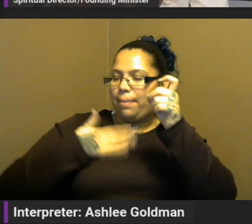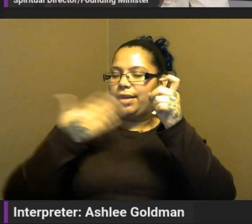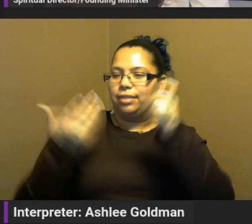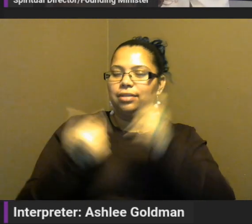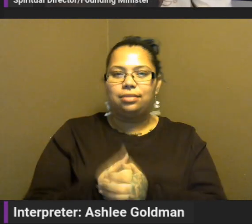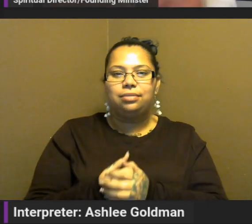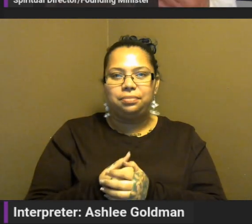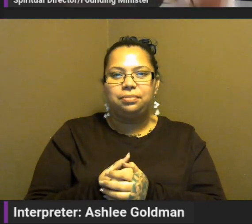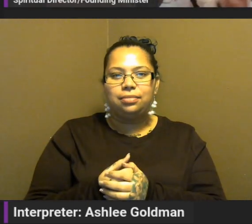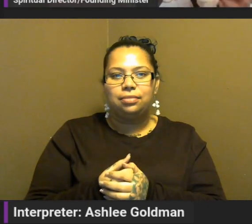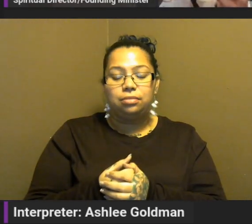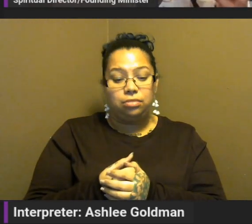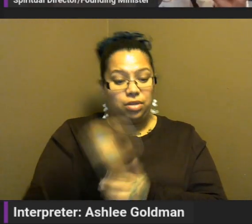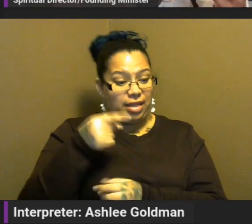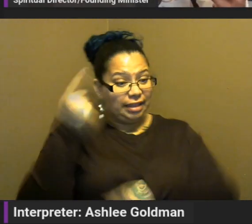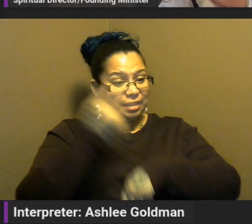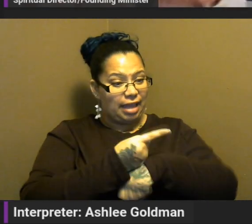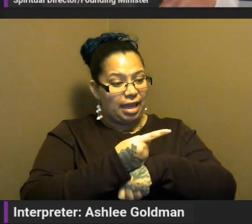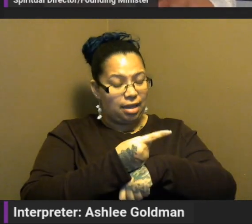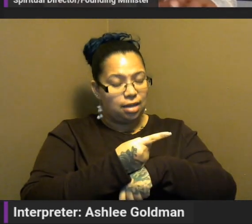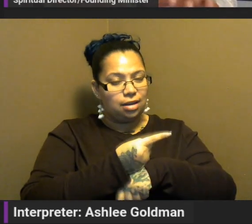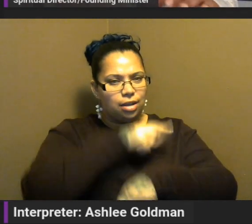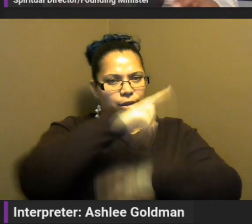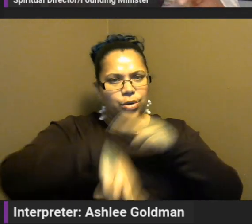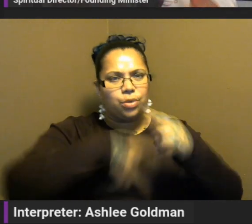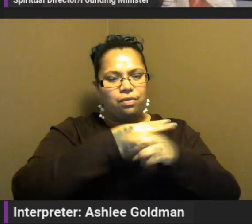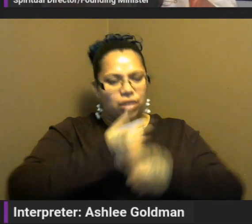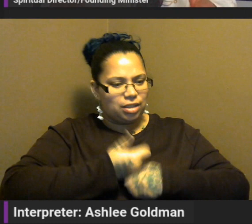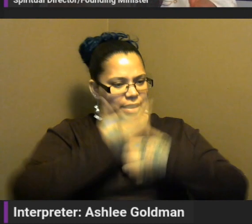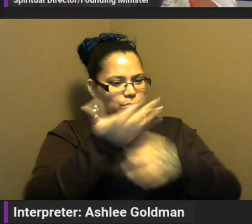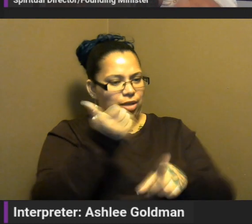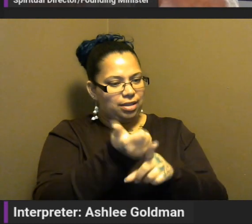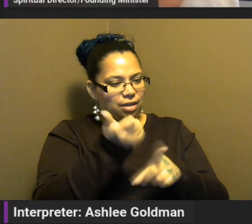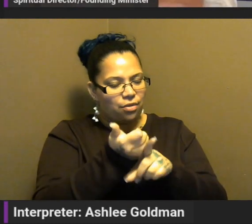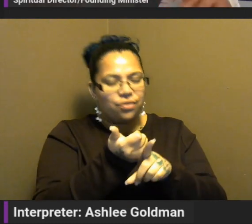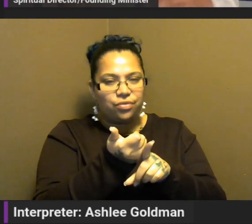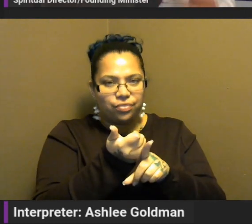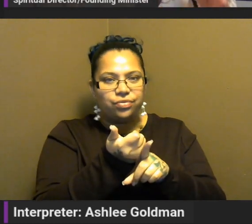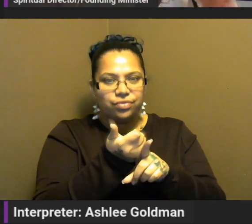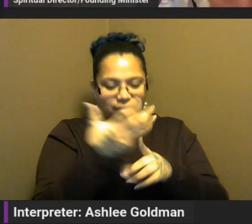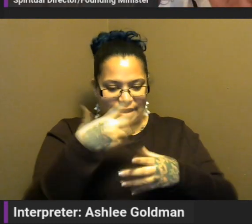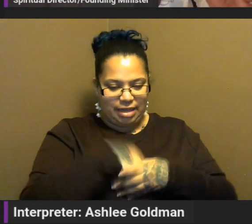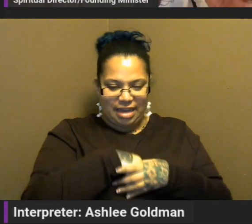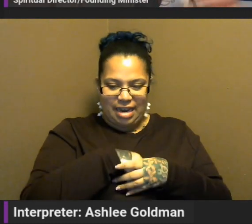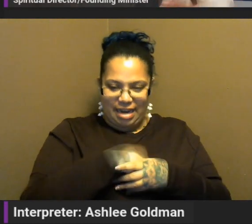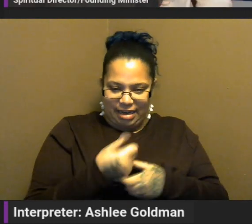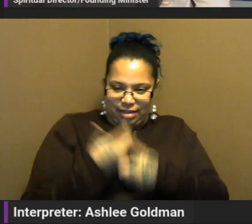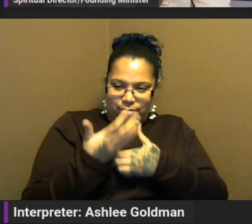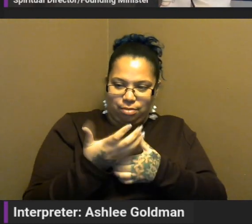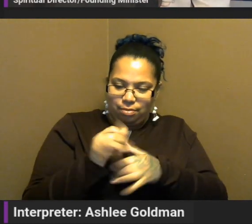Well, this is the day that the universe is expressing itself in, through, and as all that